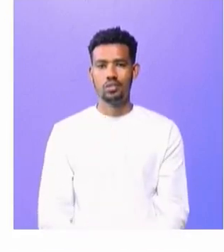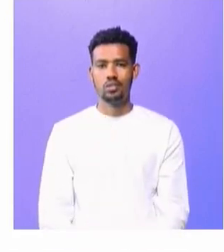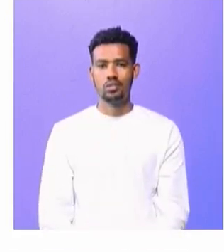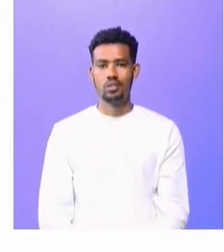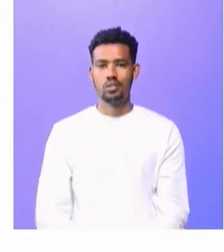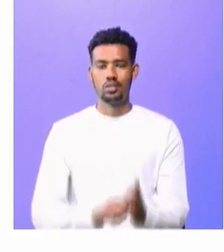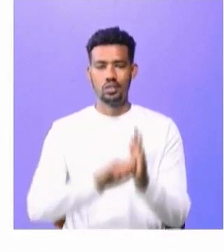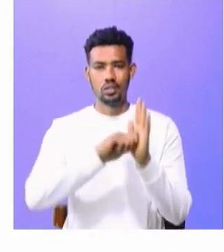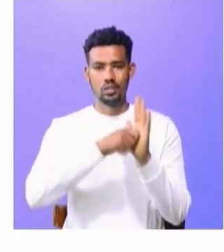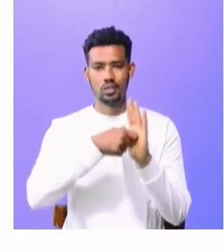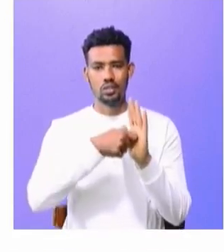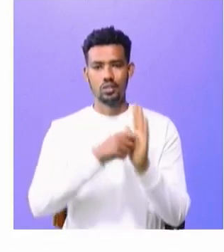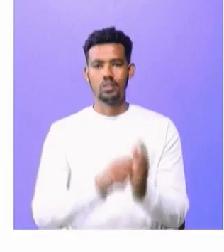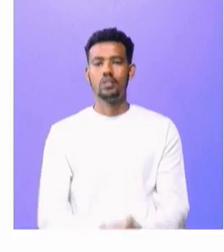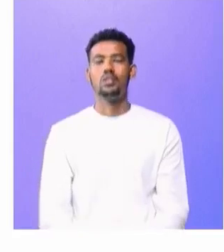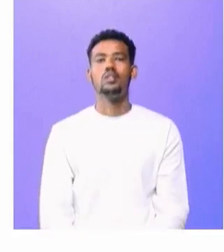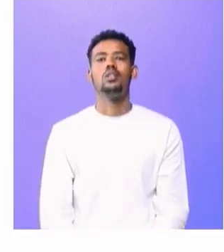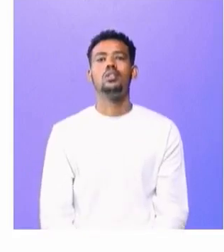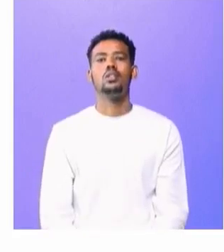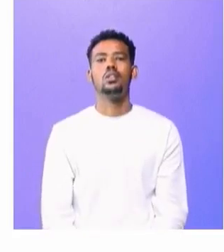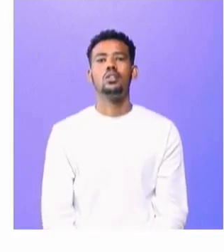key.